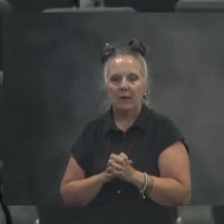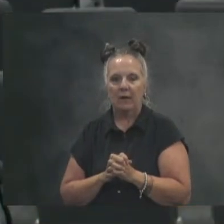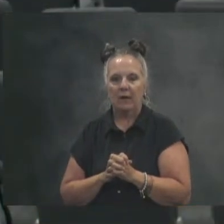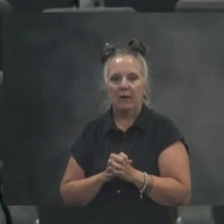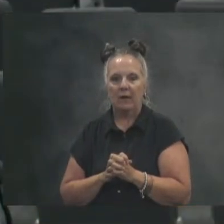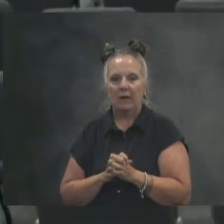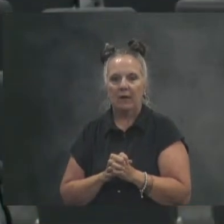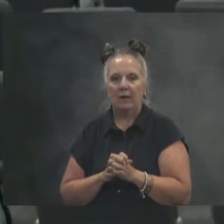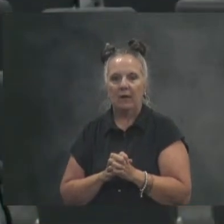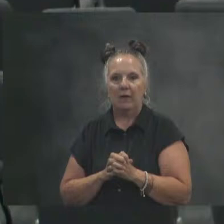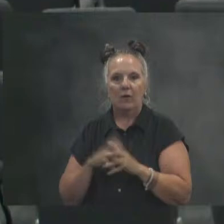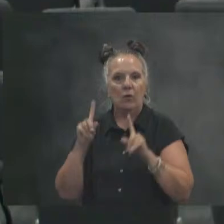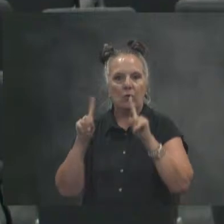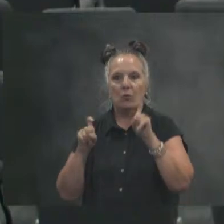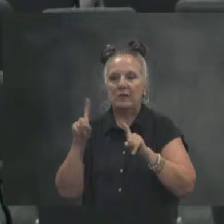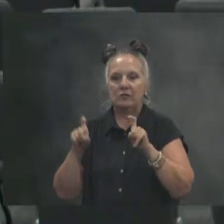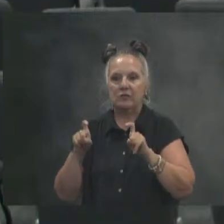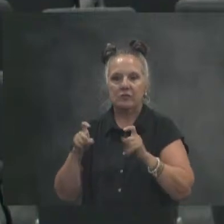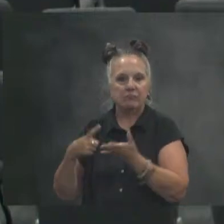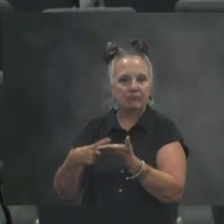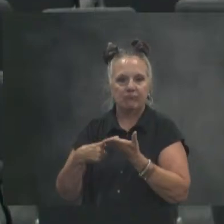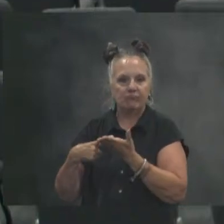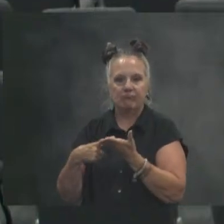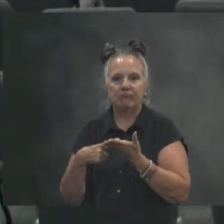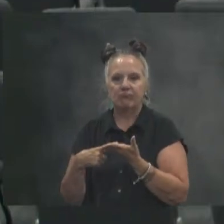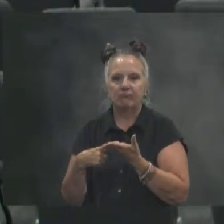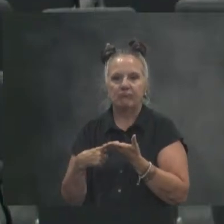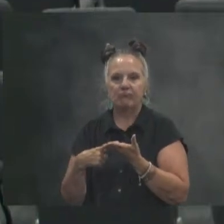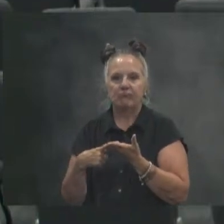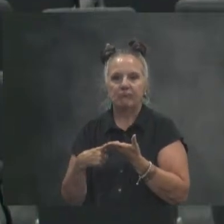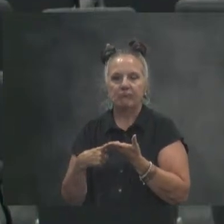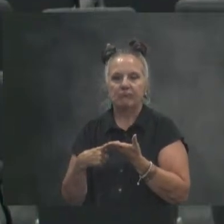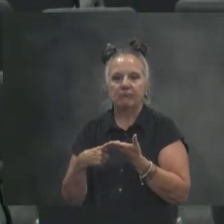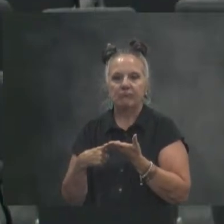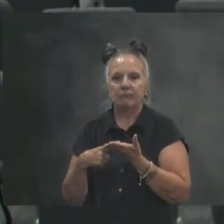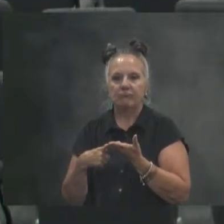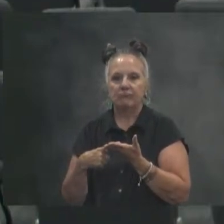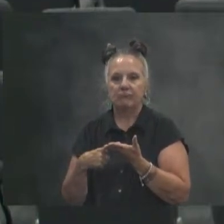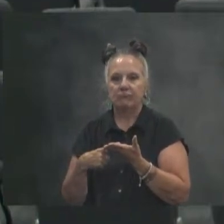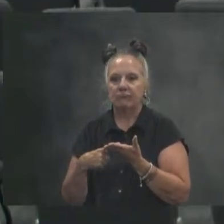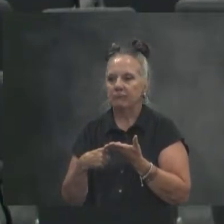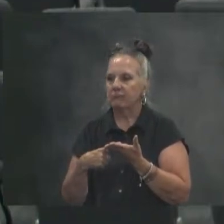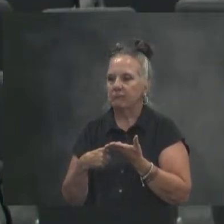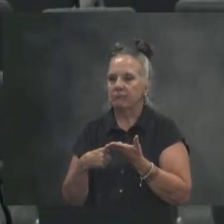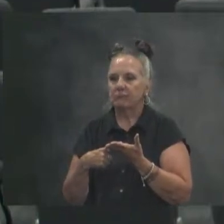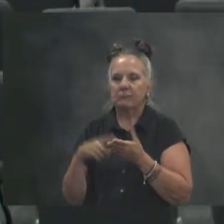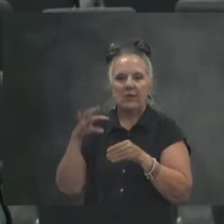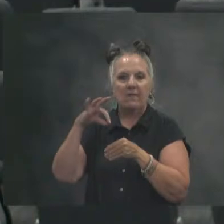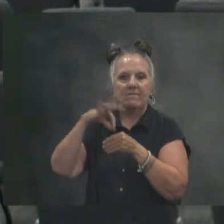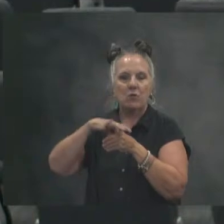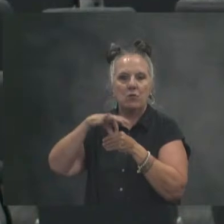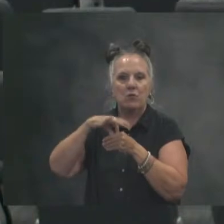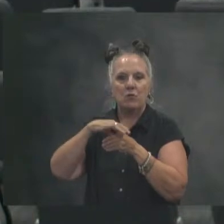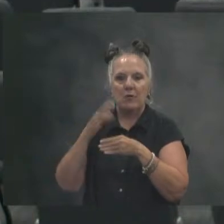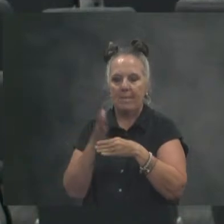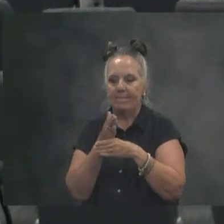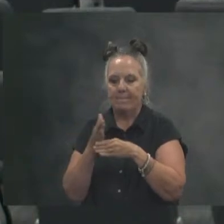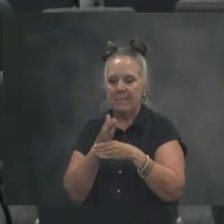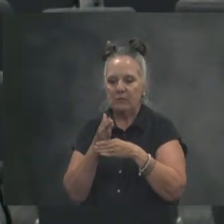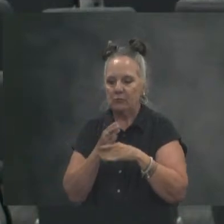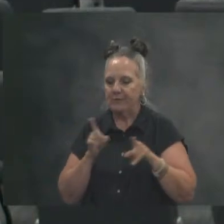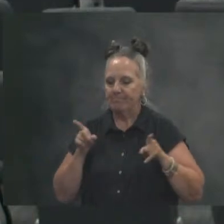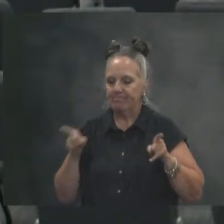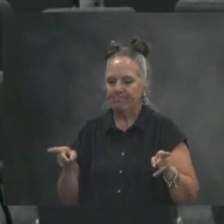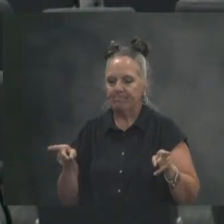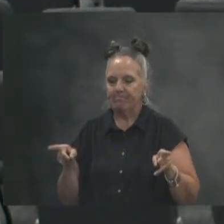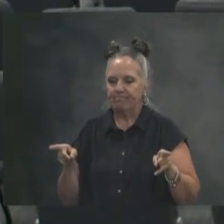Zentmeyer. Any questions, any discussion? We'll move to the vote. We're voting to approve the MOE between the Board of